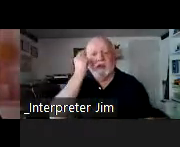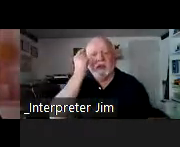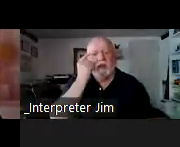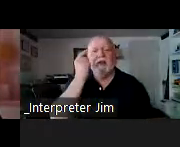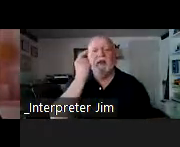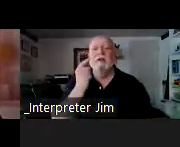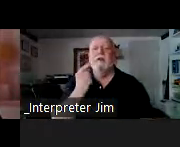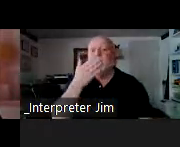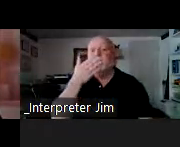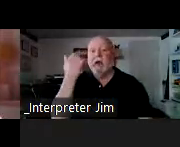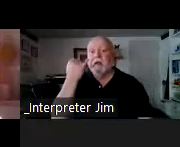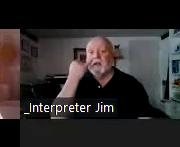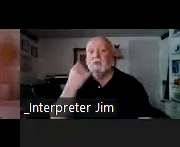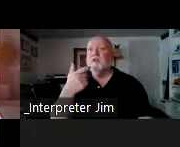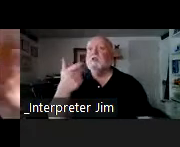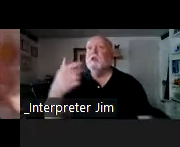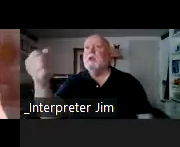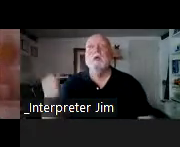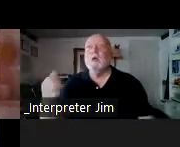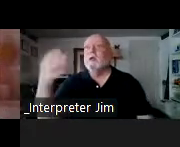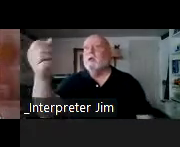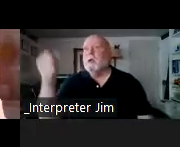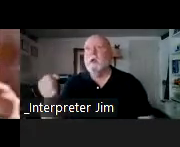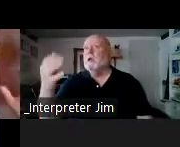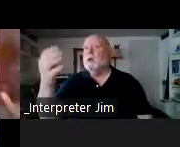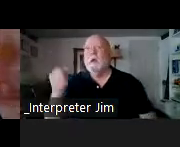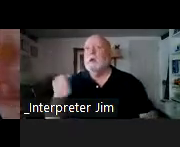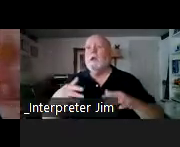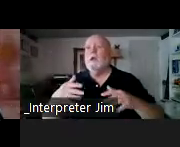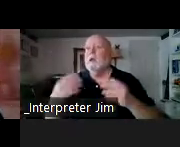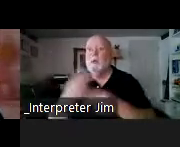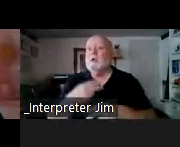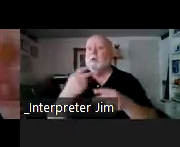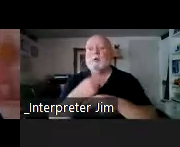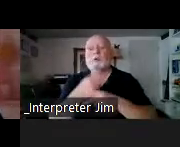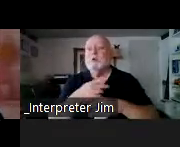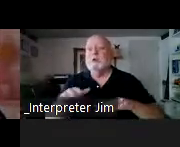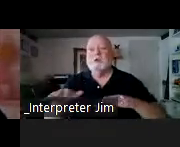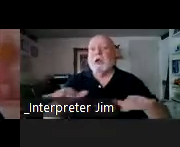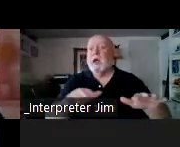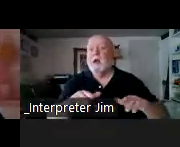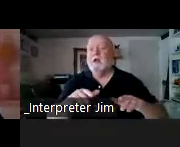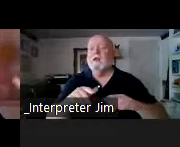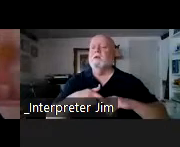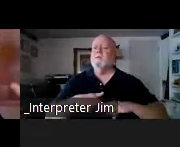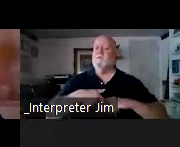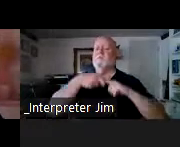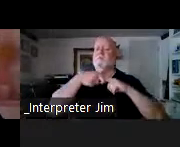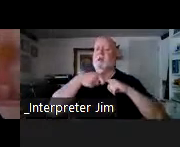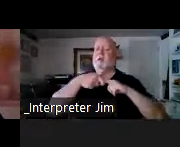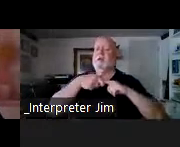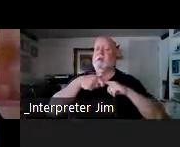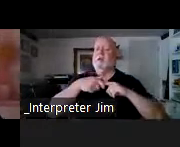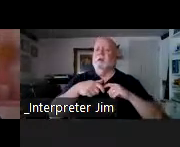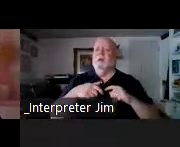it decreases depression, actually opens up. I think it's very primal. I think it helps us look for our enemies or